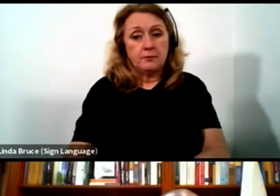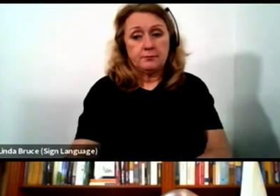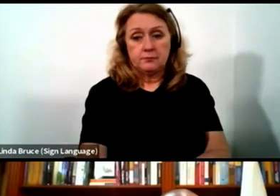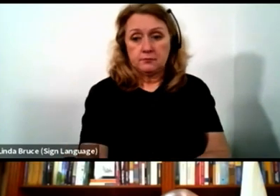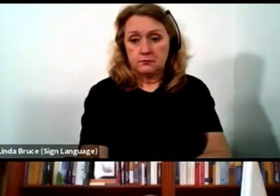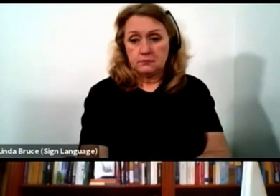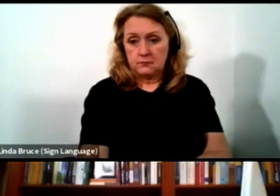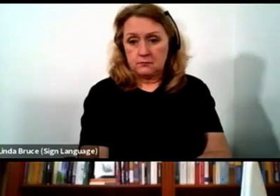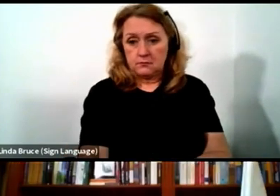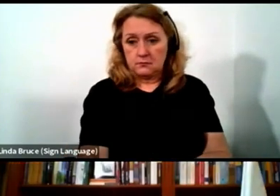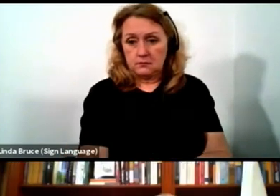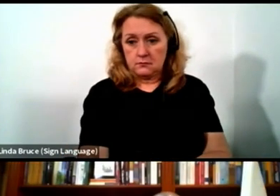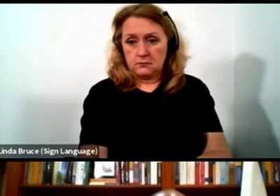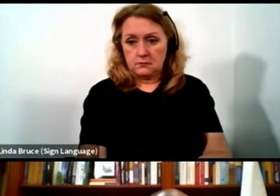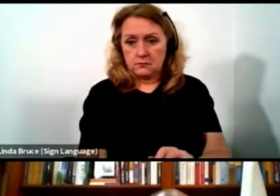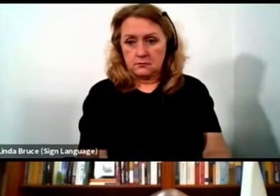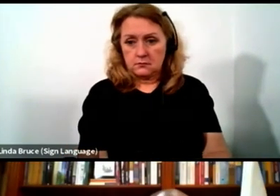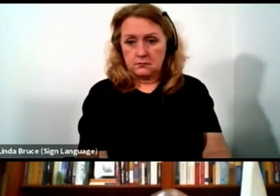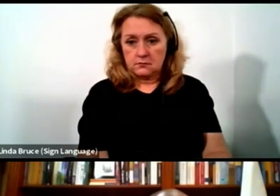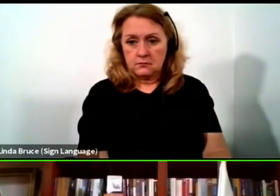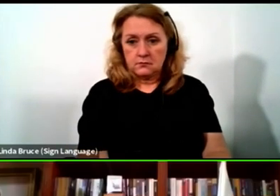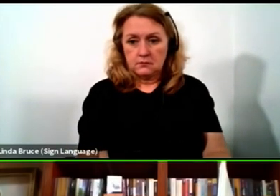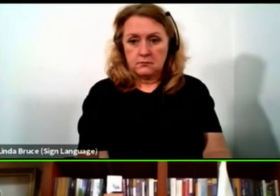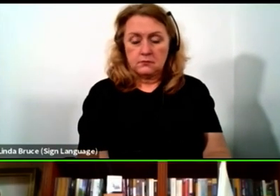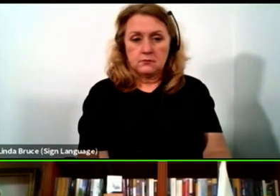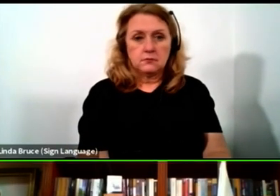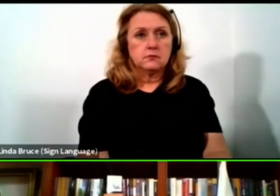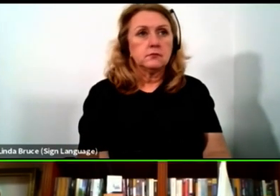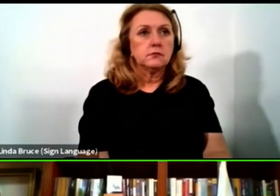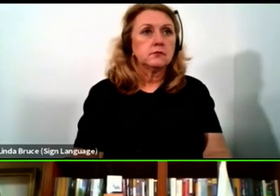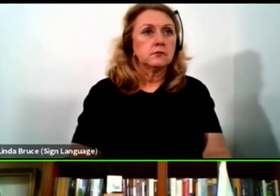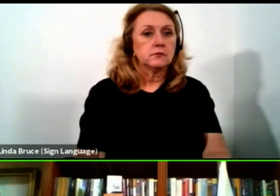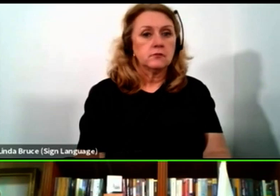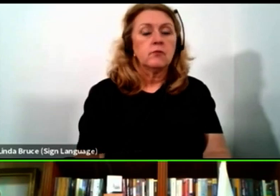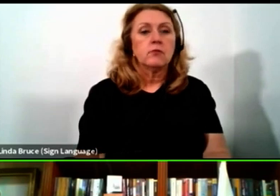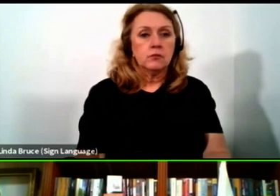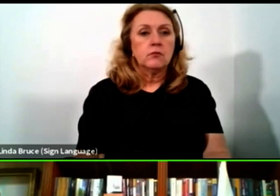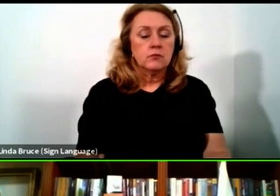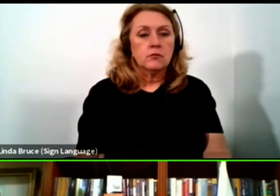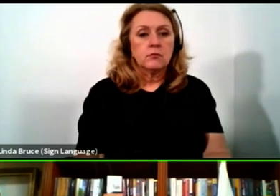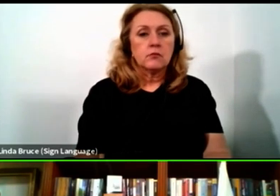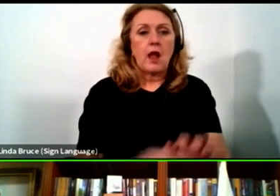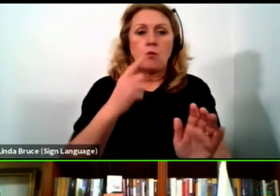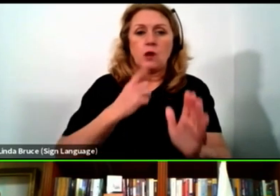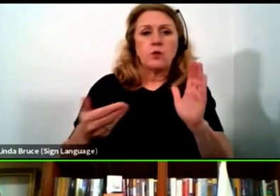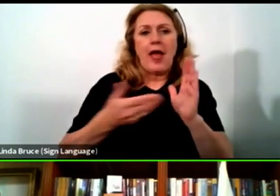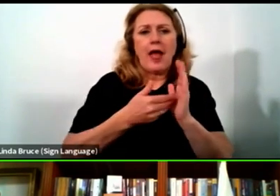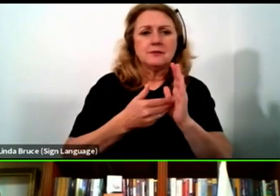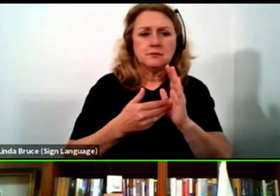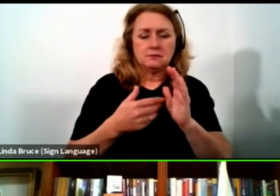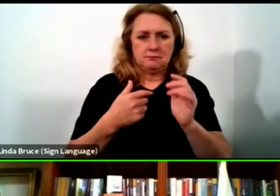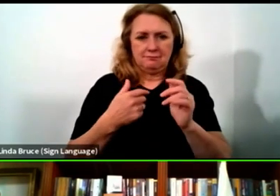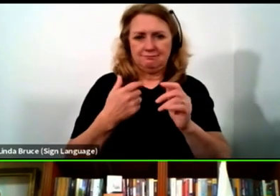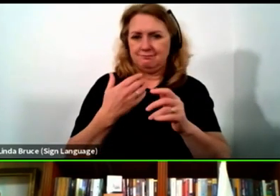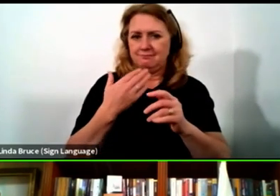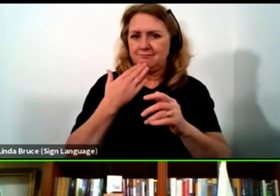Rama. Thank you very much. I think let me add my voice in